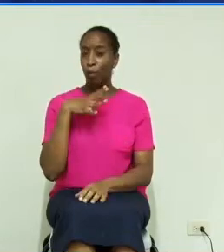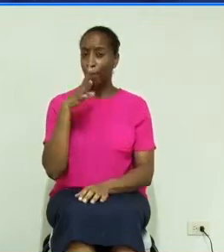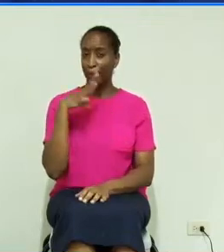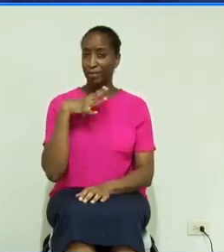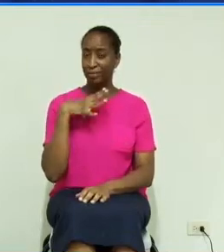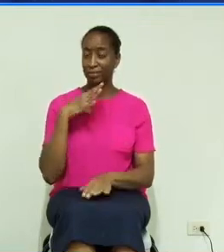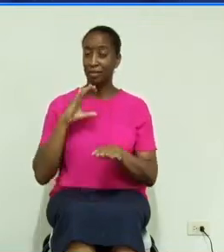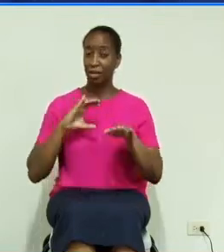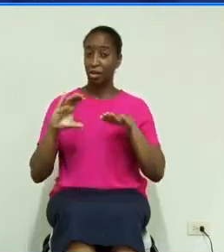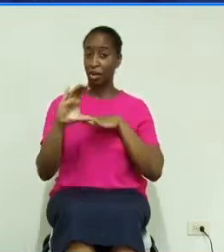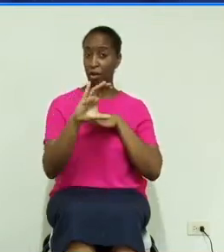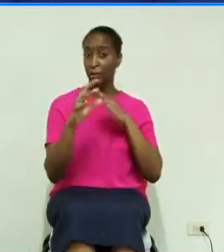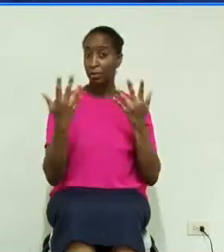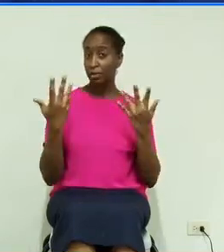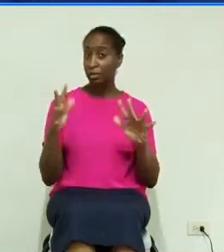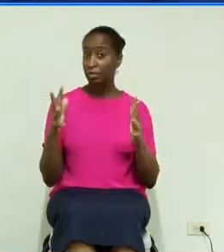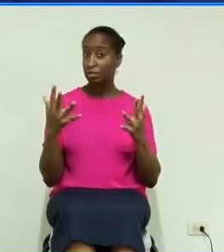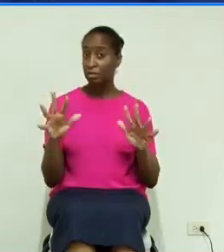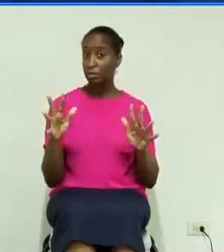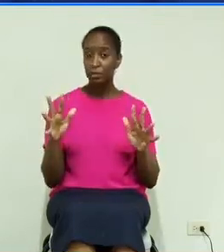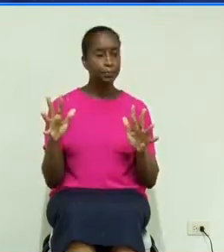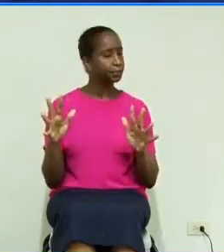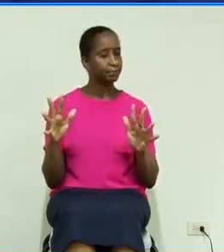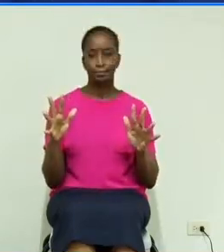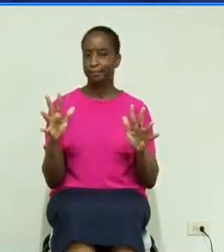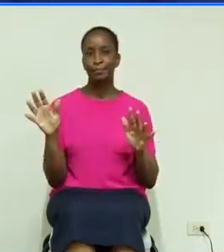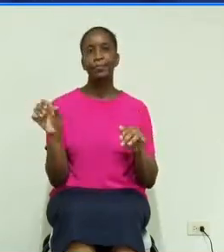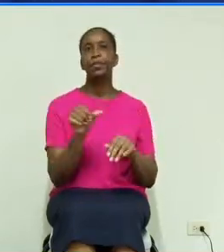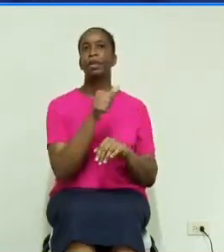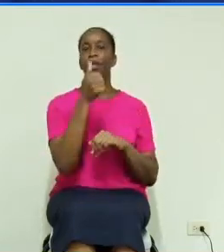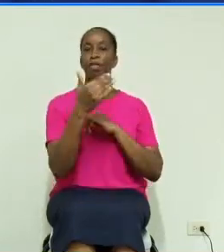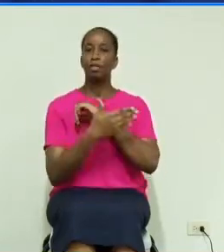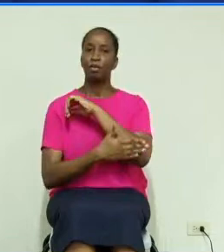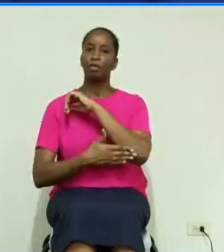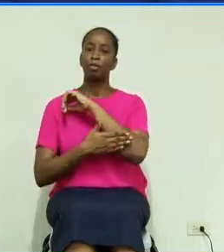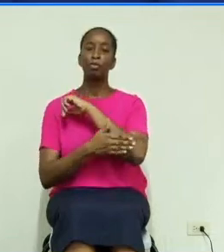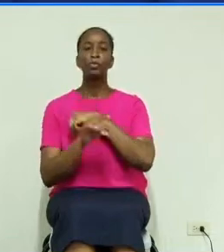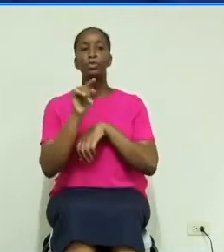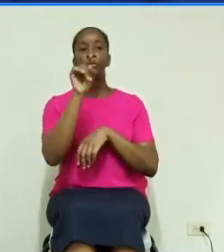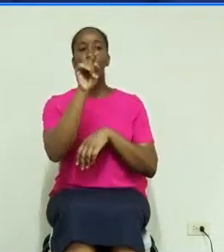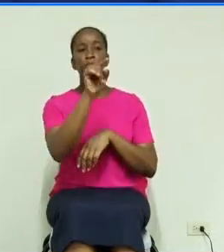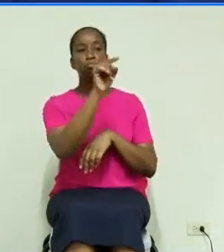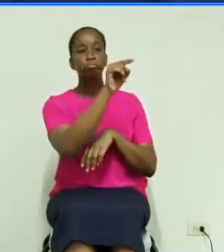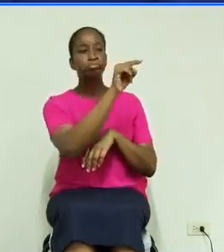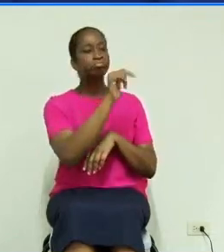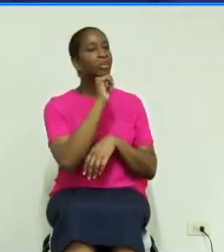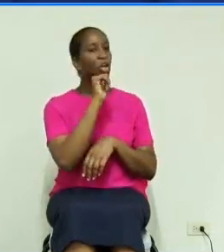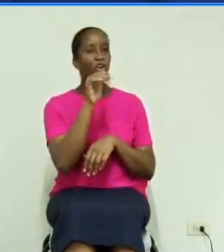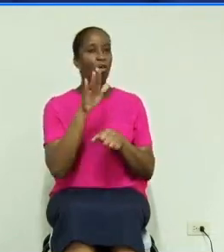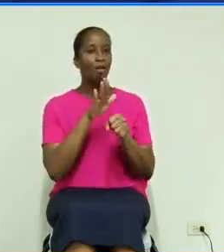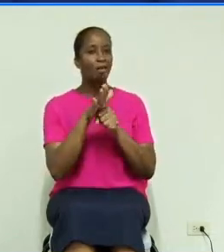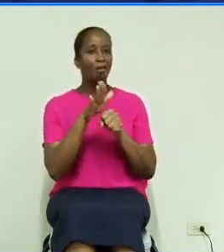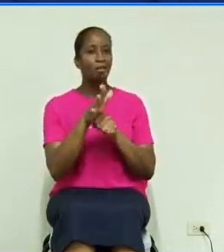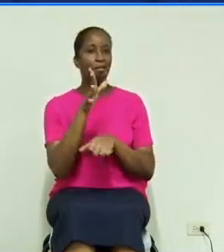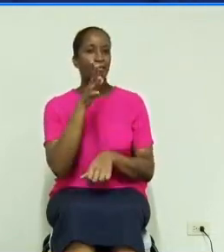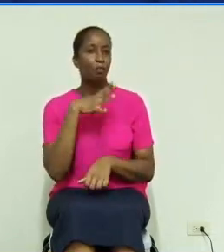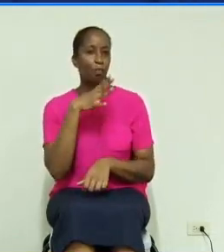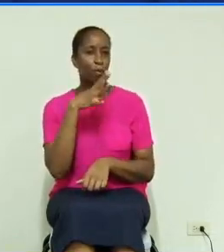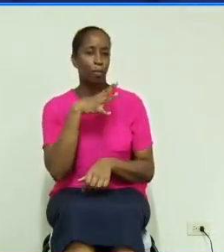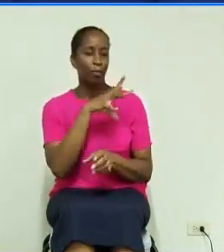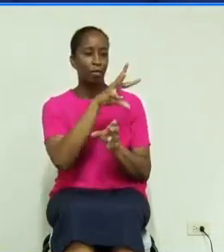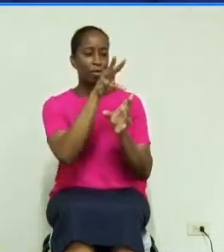phenomenon, right? But certain countries have taken steps and measures, and I will maybe speak a little bit about this,